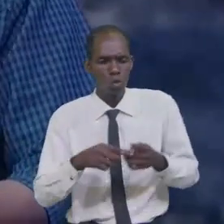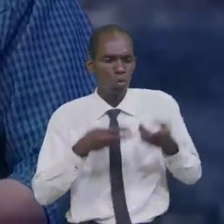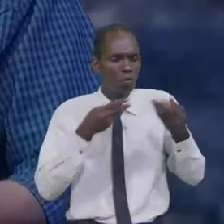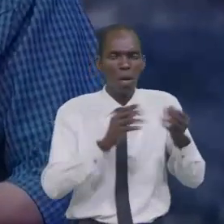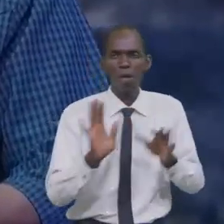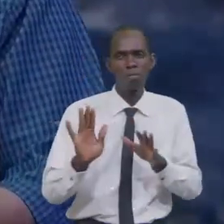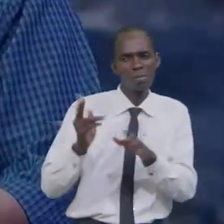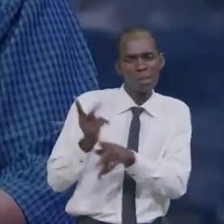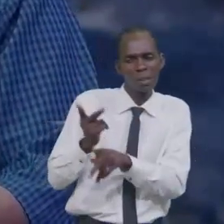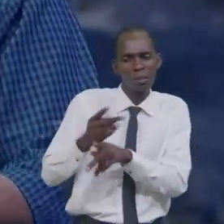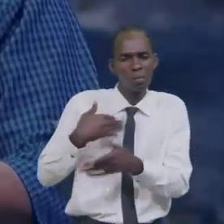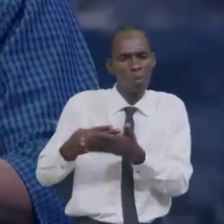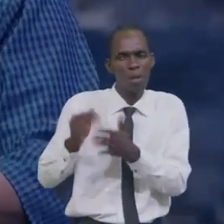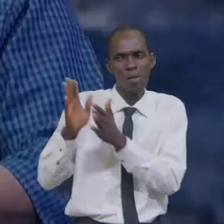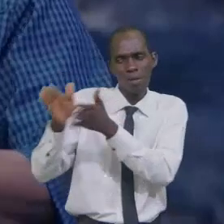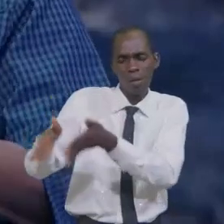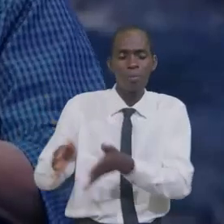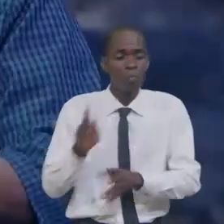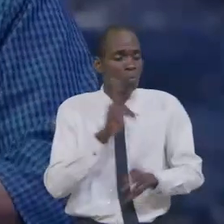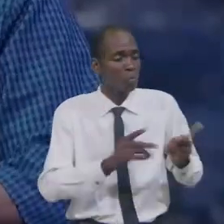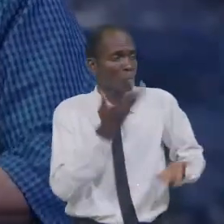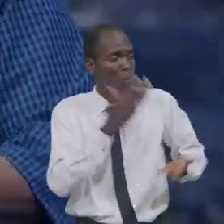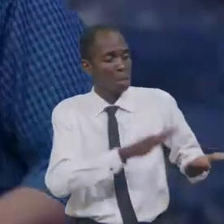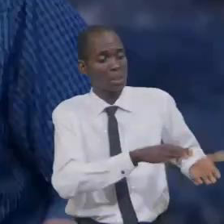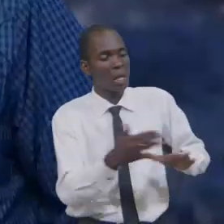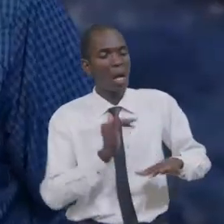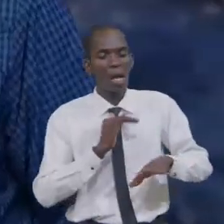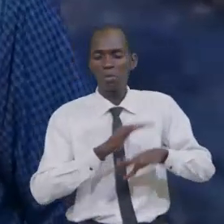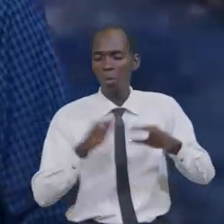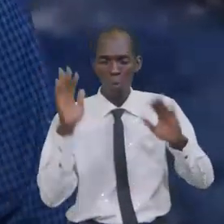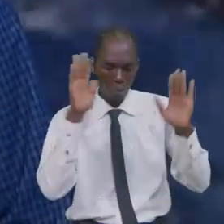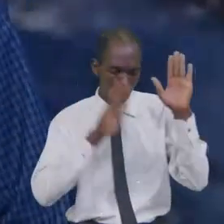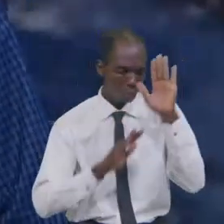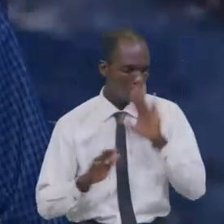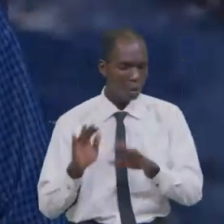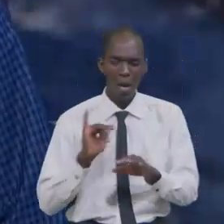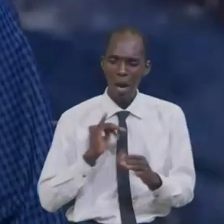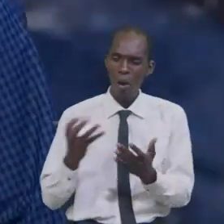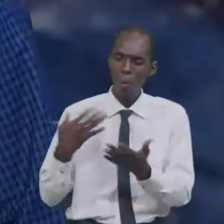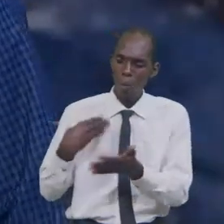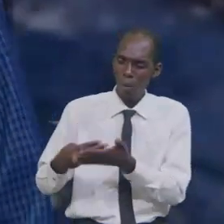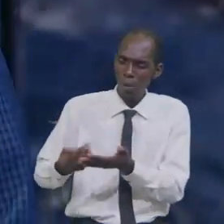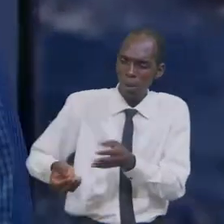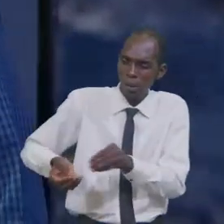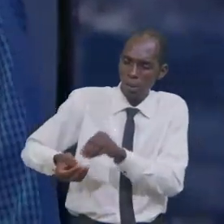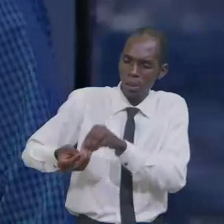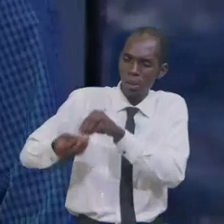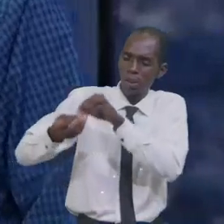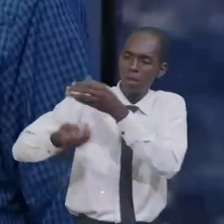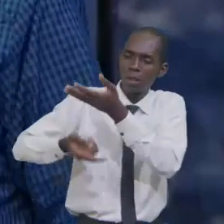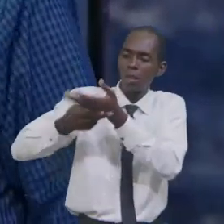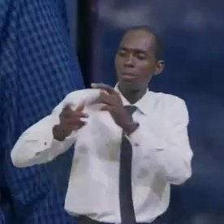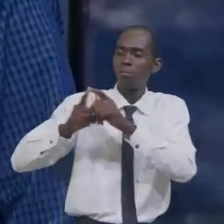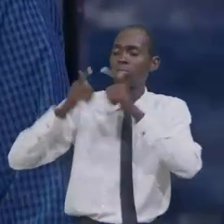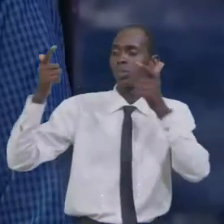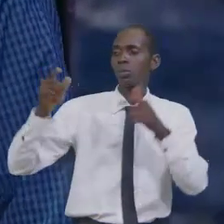millionaire. People are dying around me, but I don't care. I want to be a millionaire. So is he, and so is she, that layeth